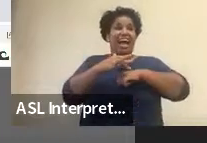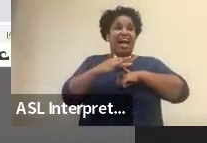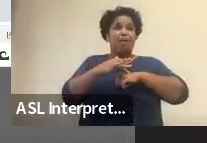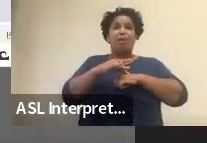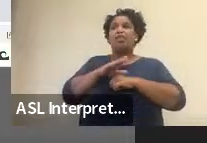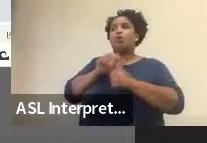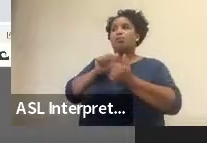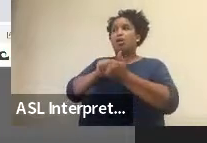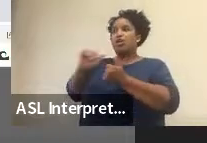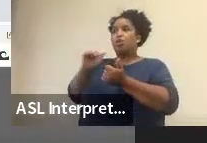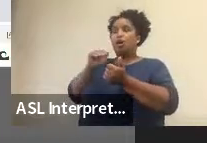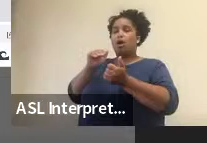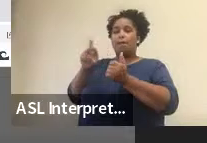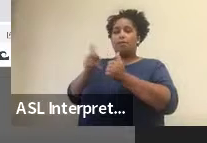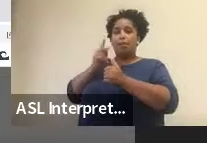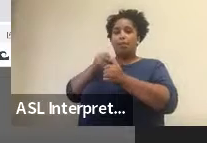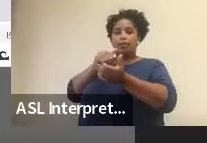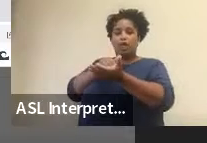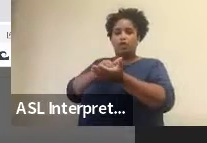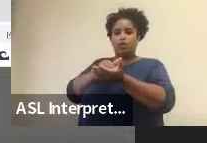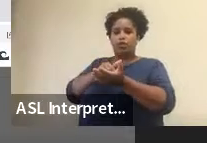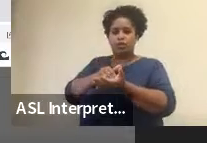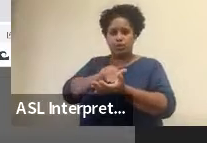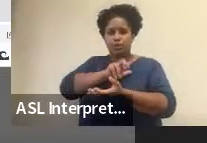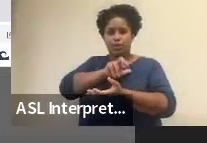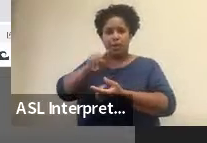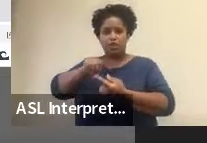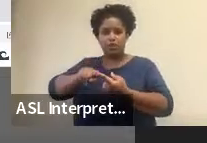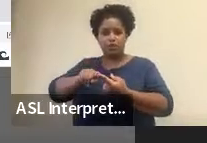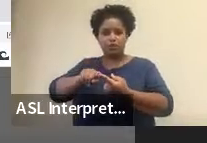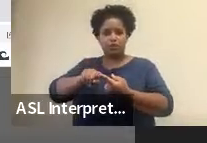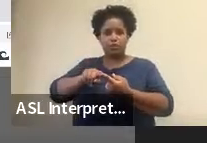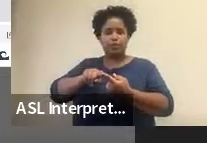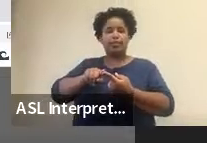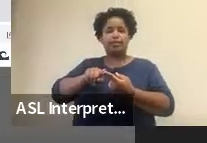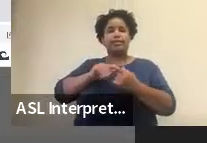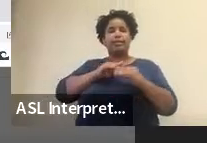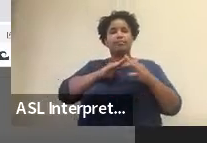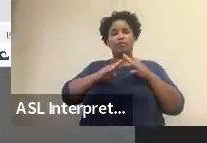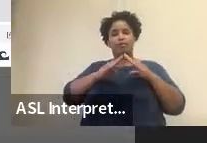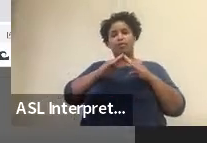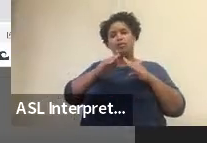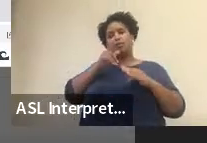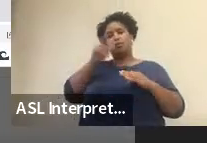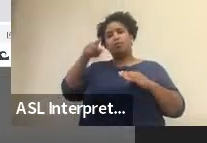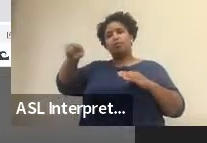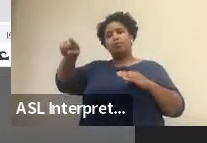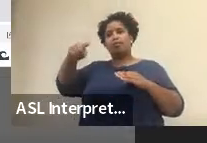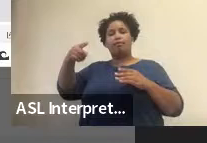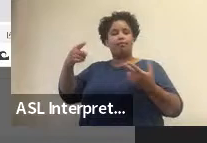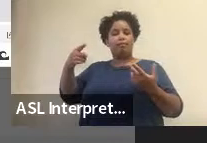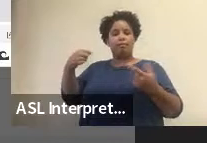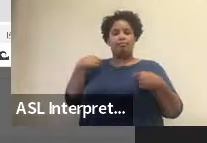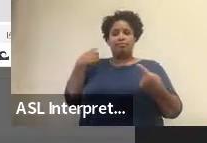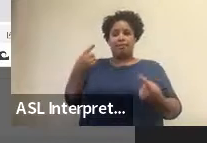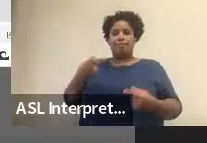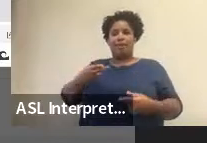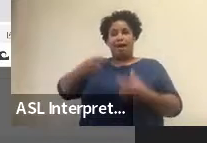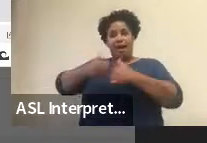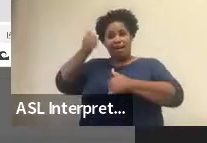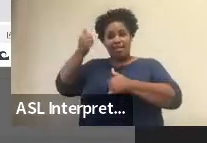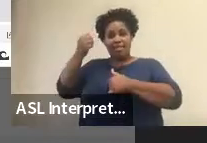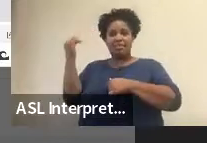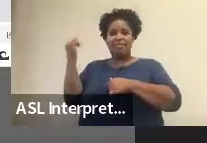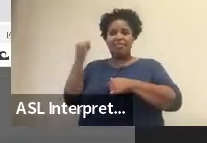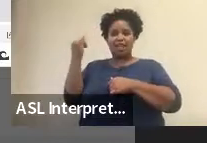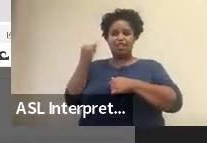care provider's place. And so then we're right back to, the communities who have had the highest infection